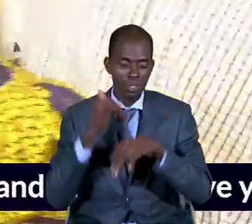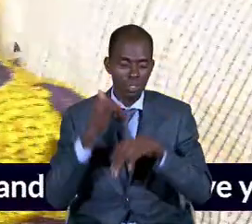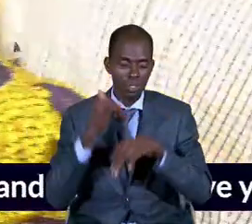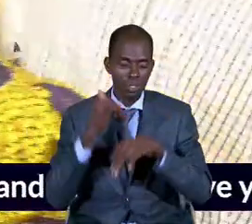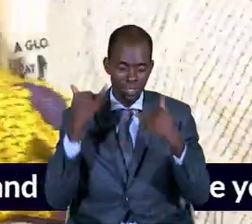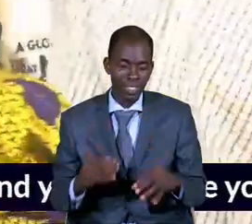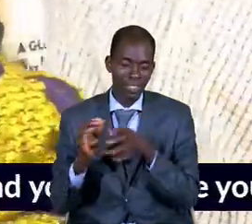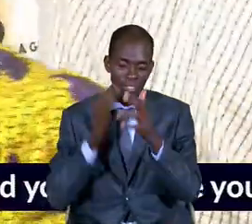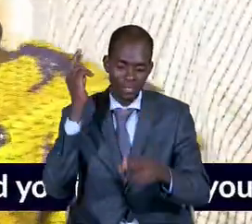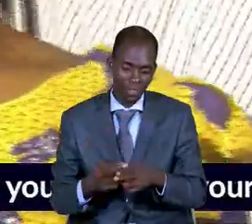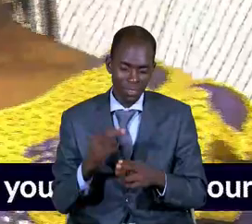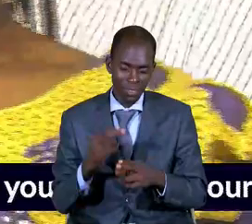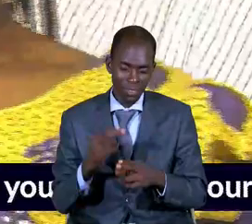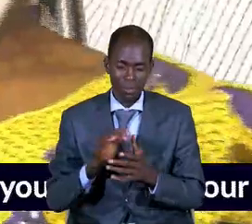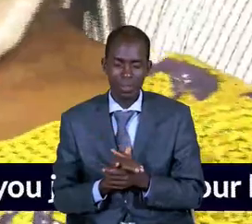name.